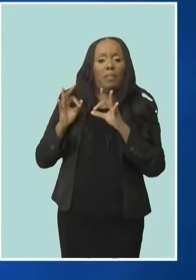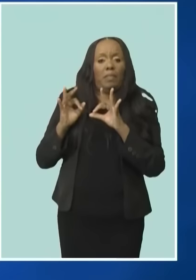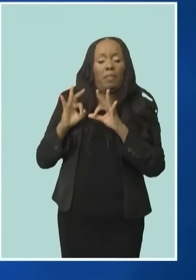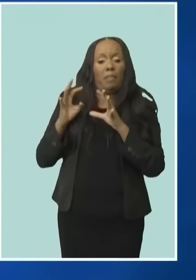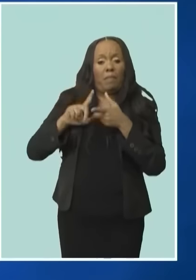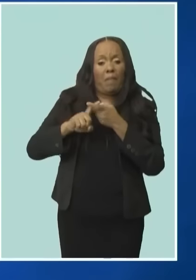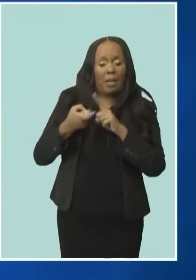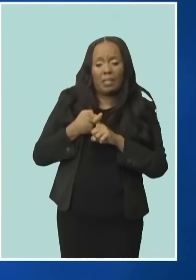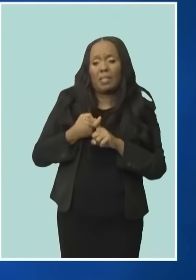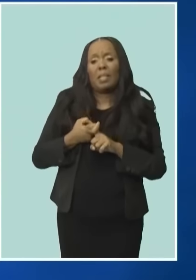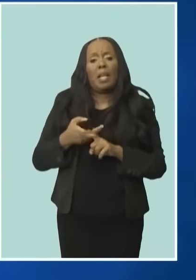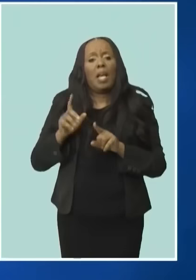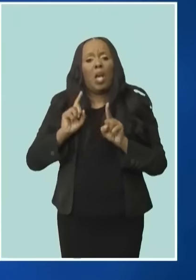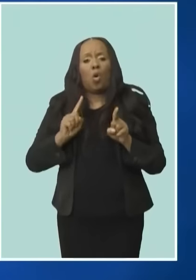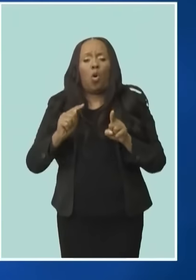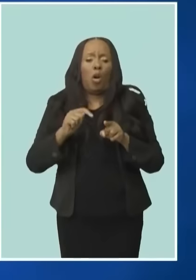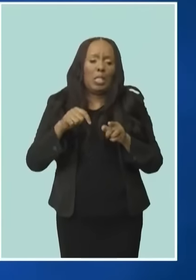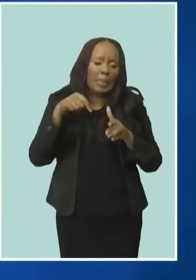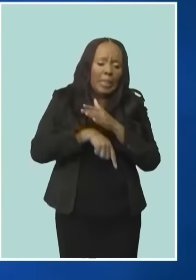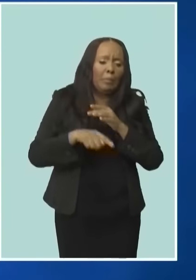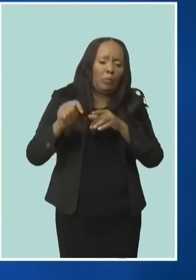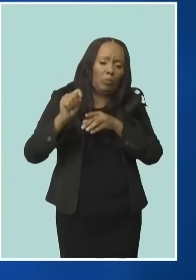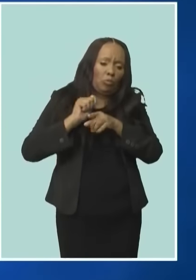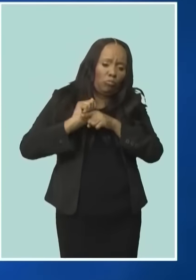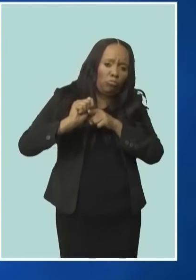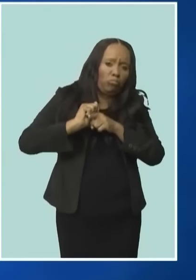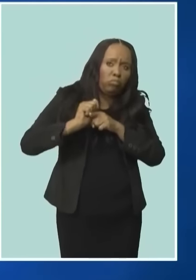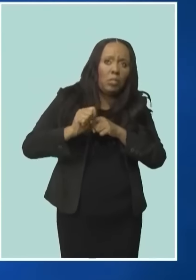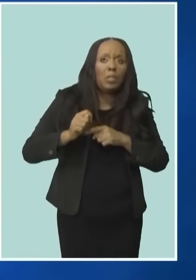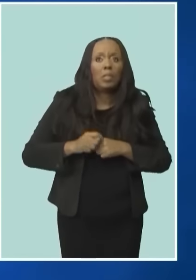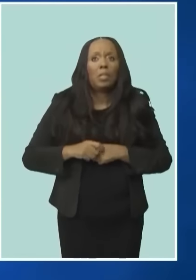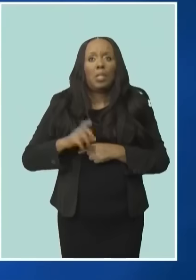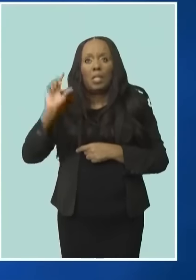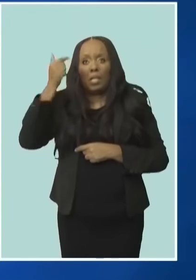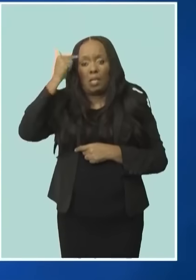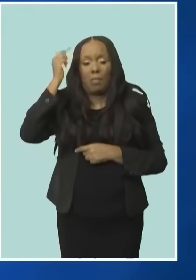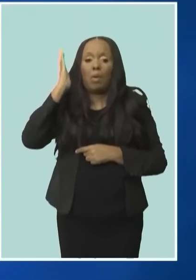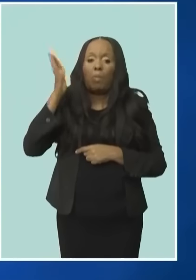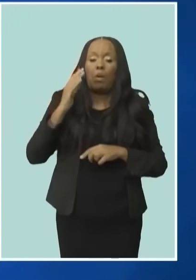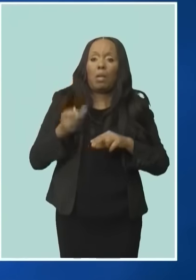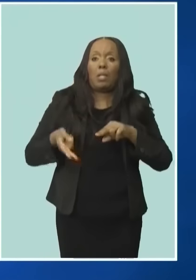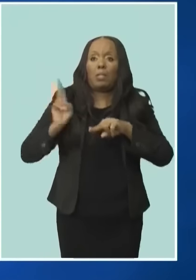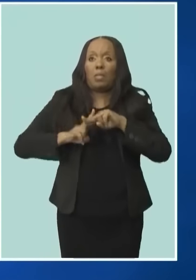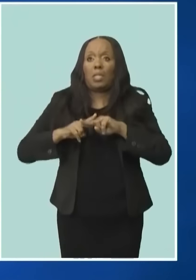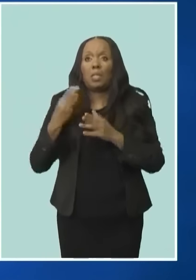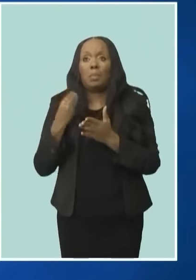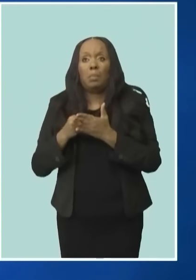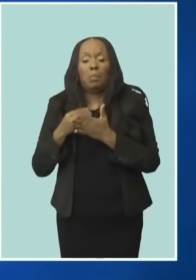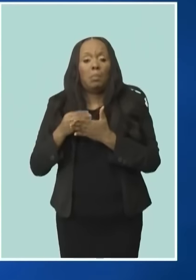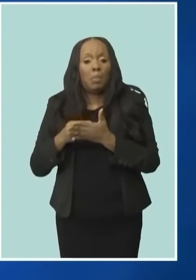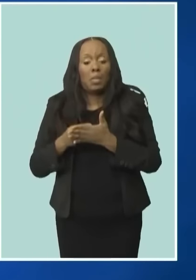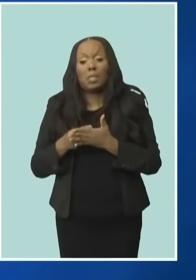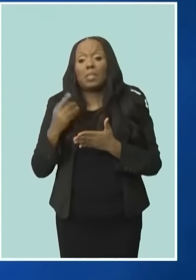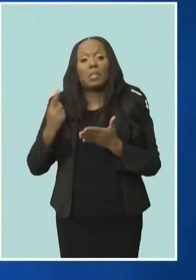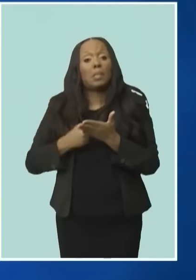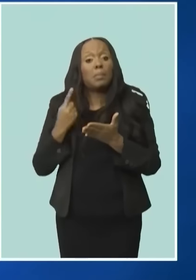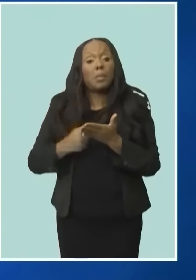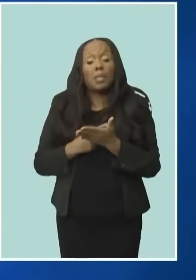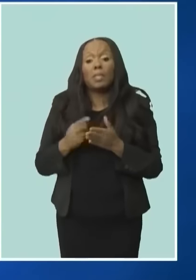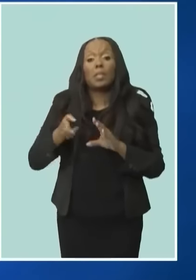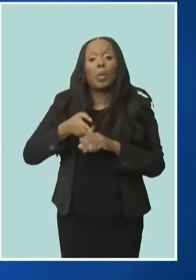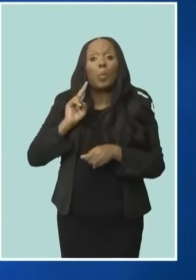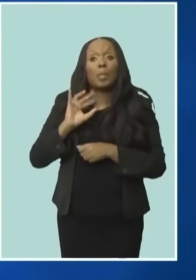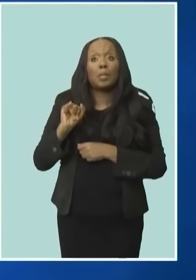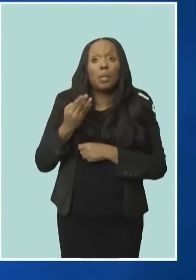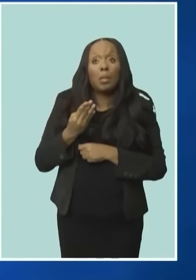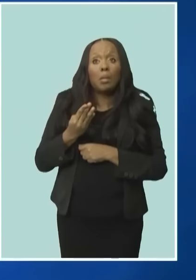Affairs Wilfred Abrams says government will be increasing the stipend for those individuals who sometimes quit other jobs to pursue this